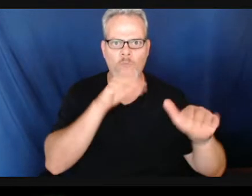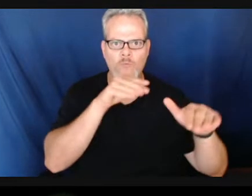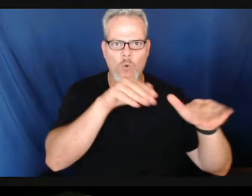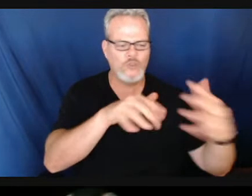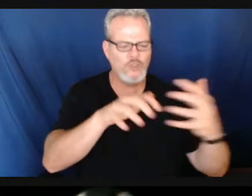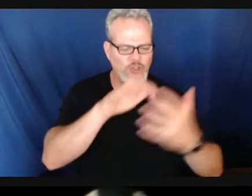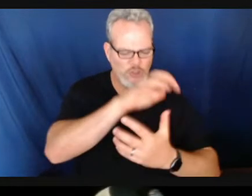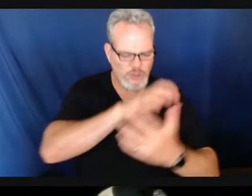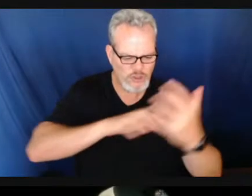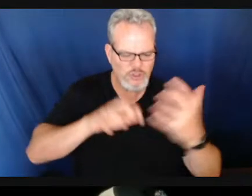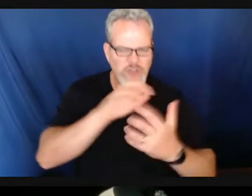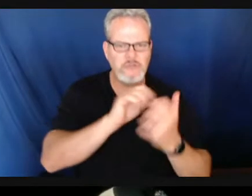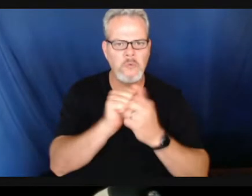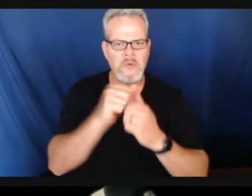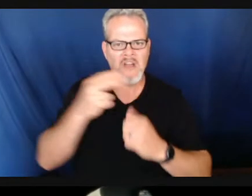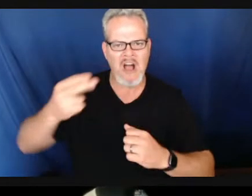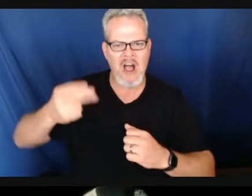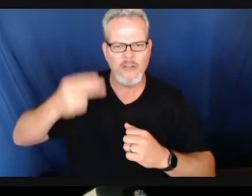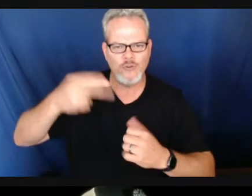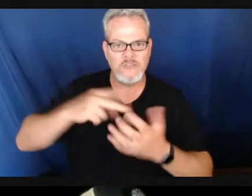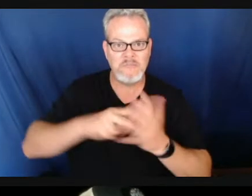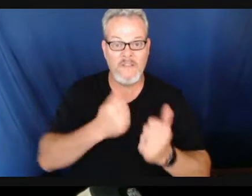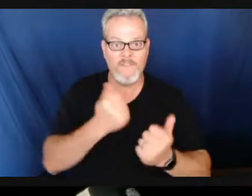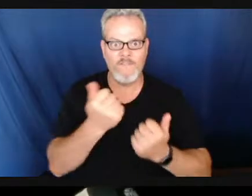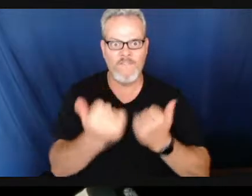extra flames by the ocean as well.